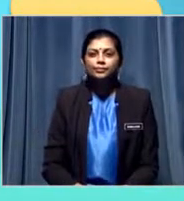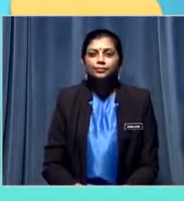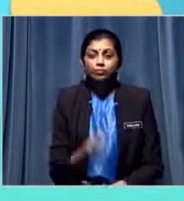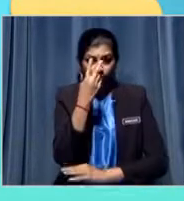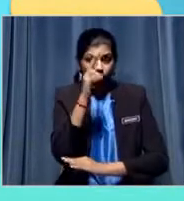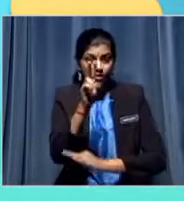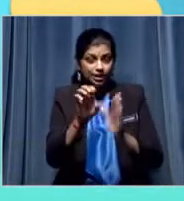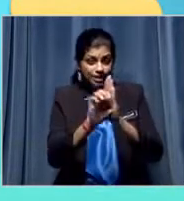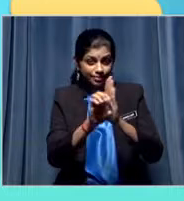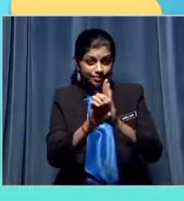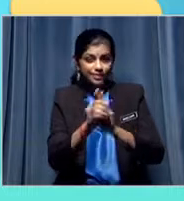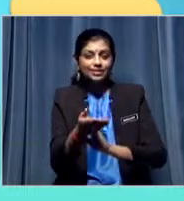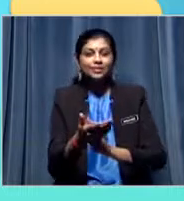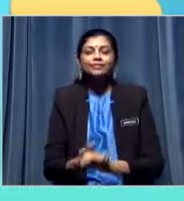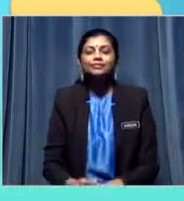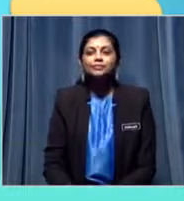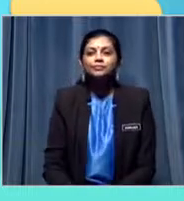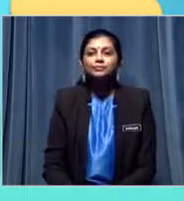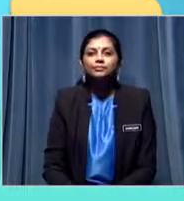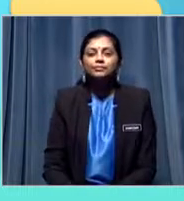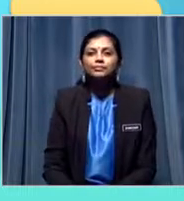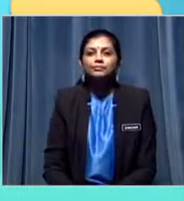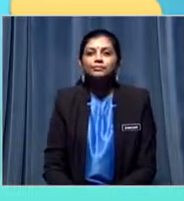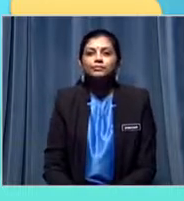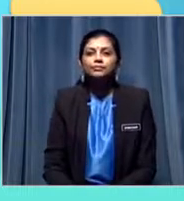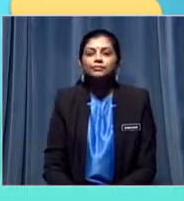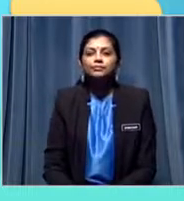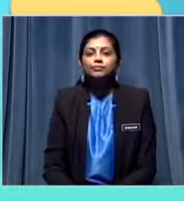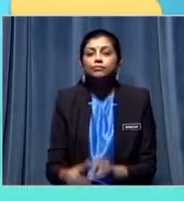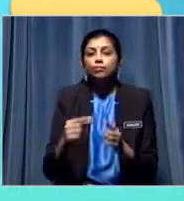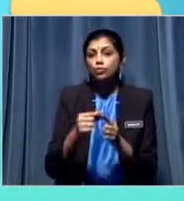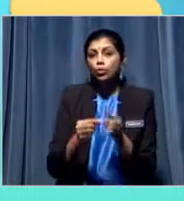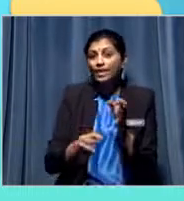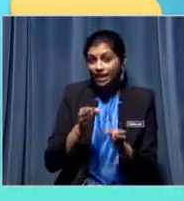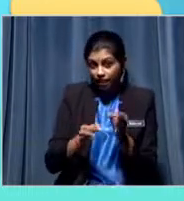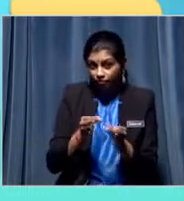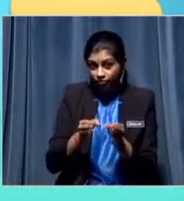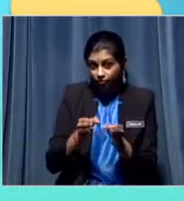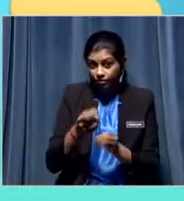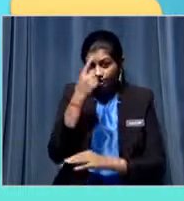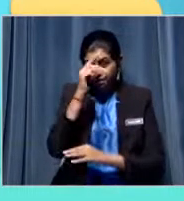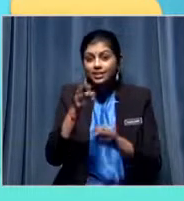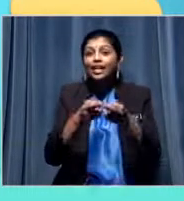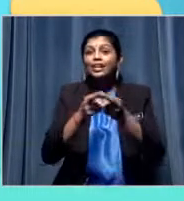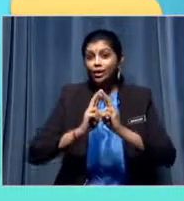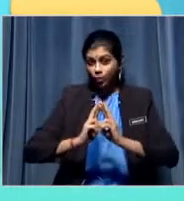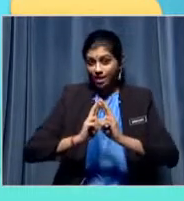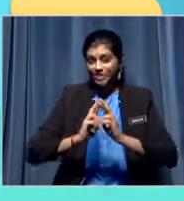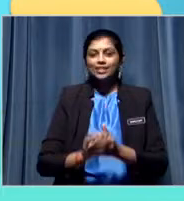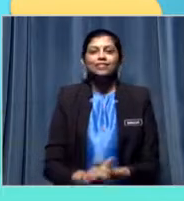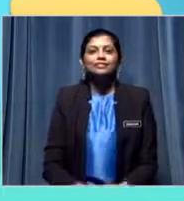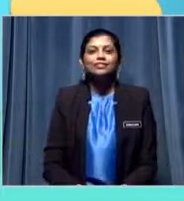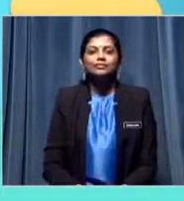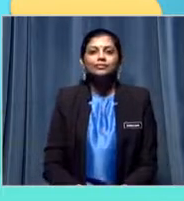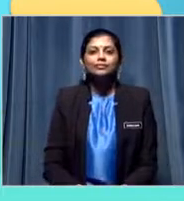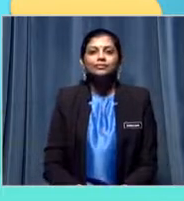I'll carry your bag for you. Will you help me clean the kitchen? I'll drive you to